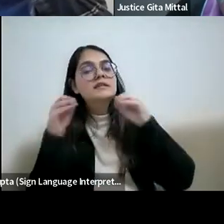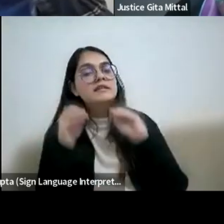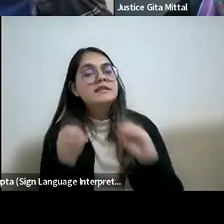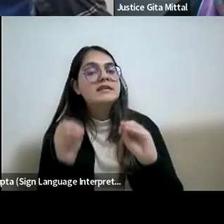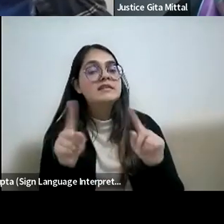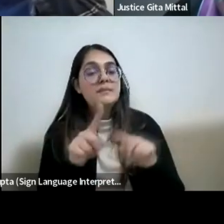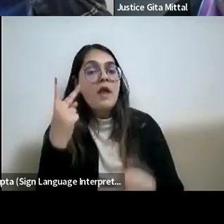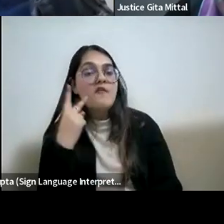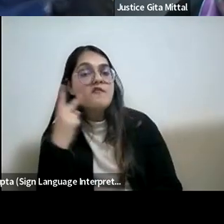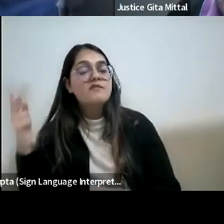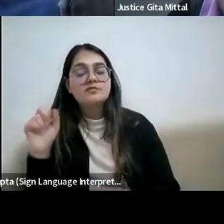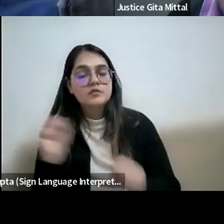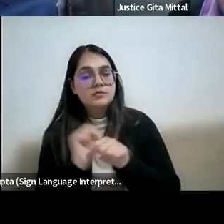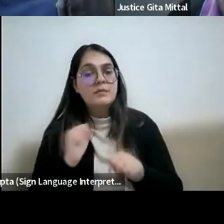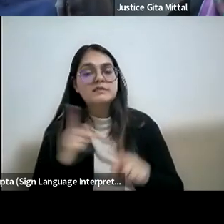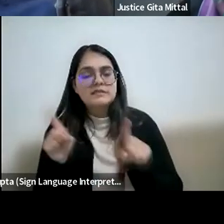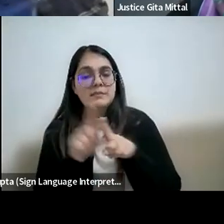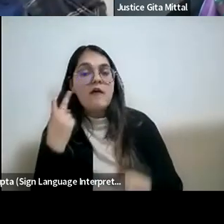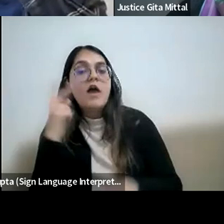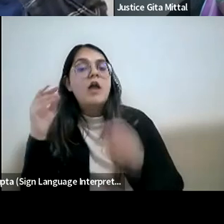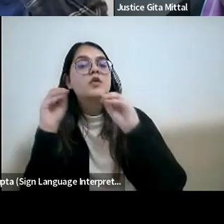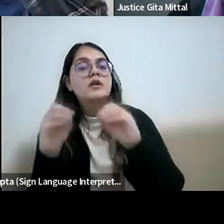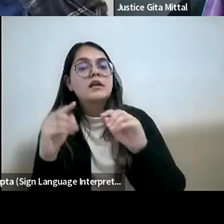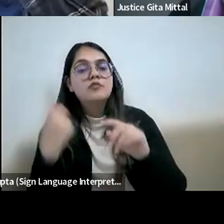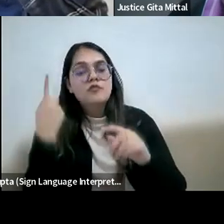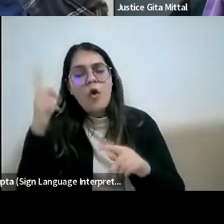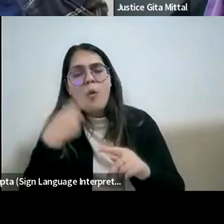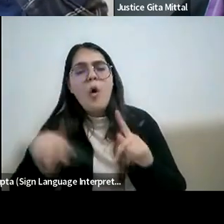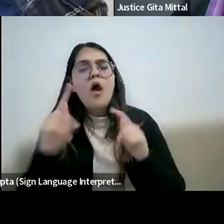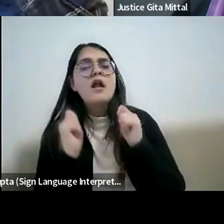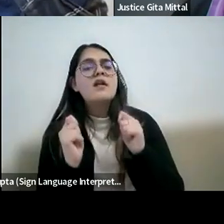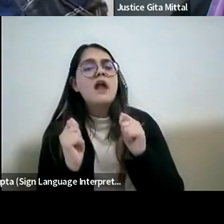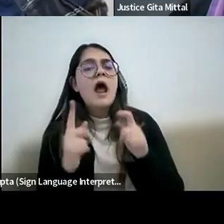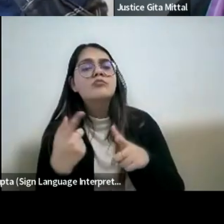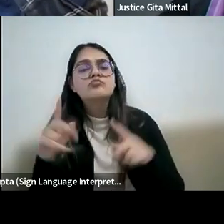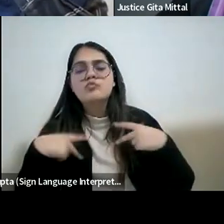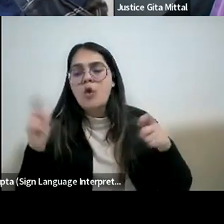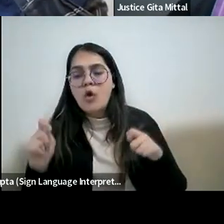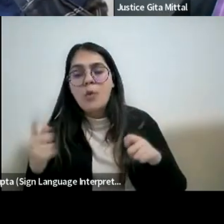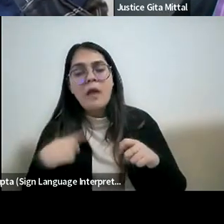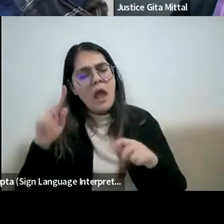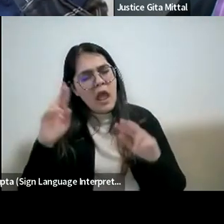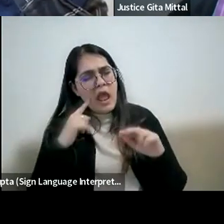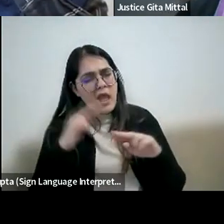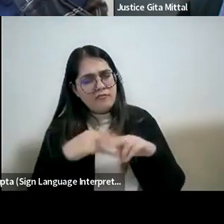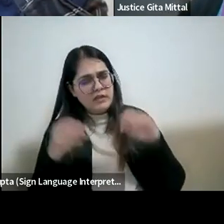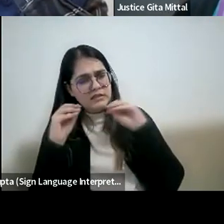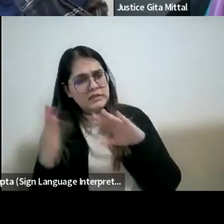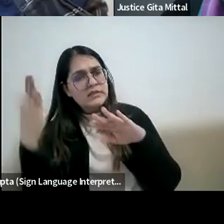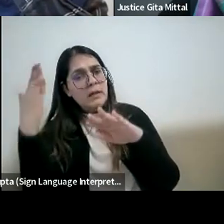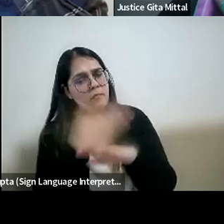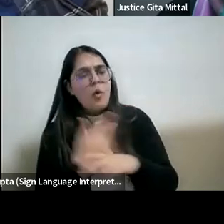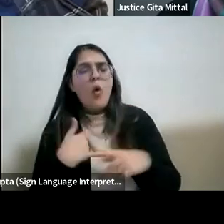the values to the trial court judges, I'm sure we'll have a very sensitized judiciary. And we need to do it on a war